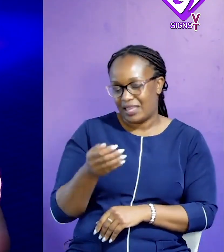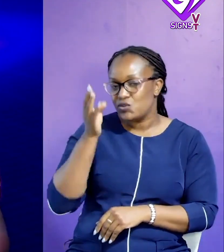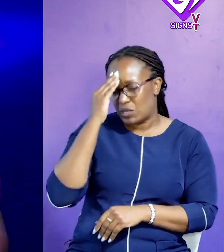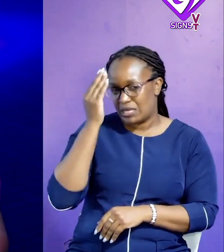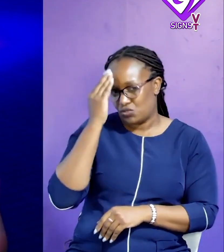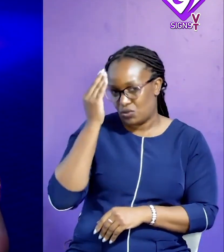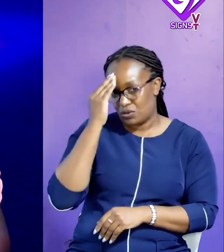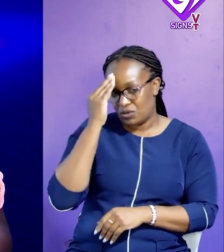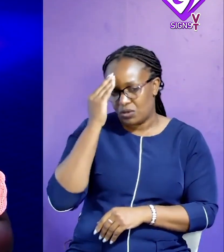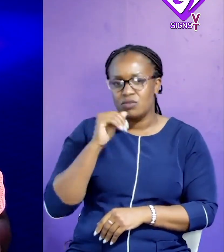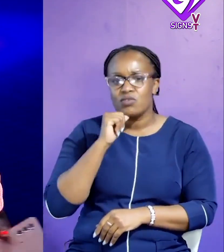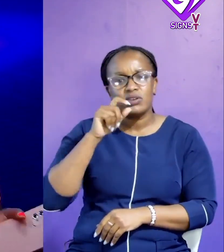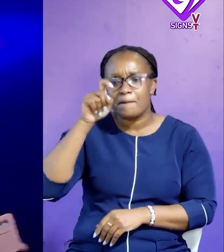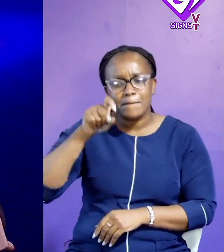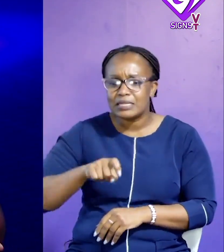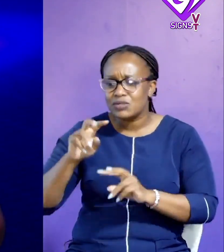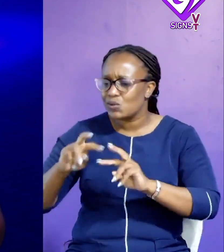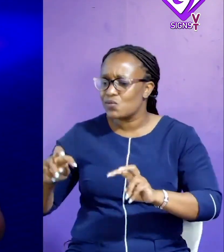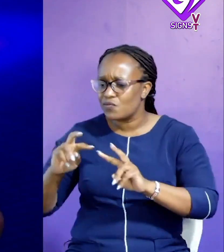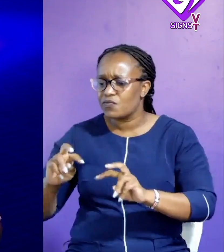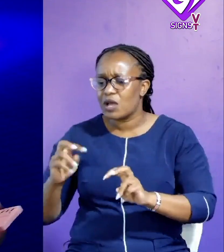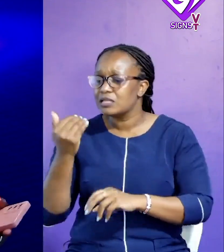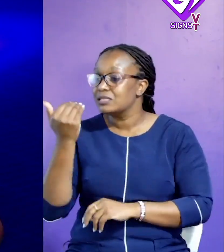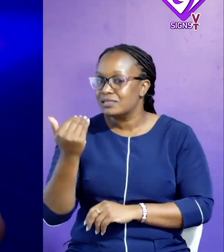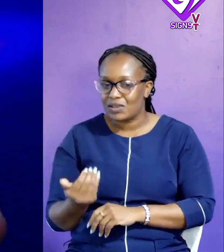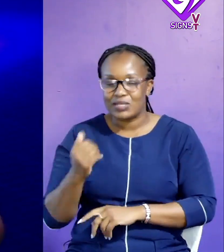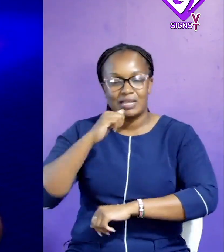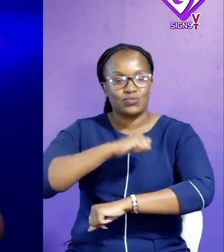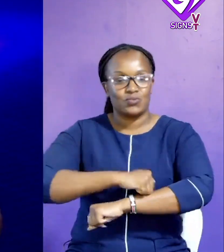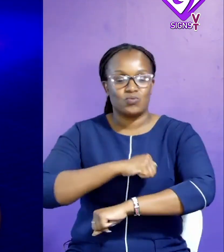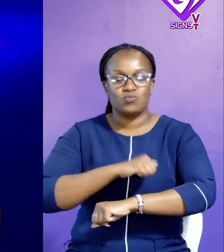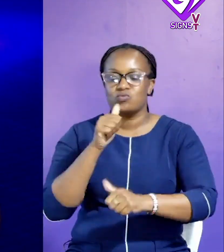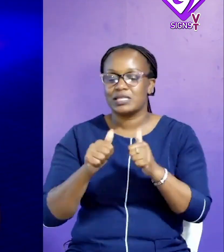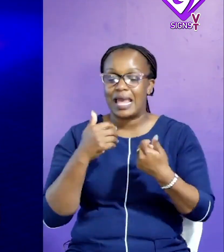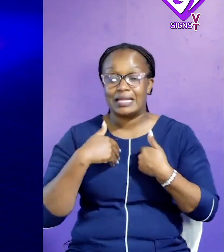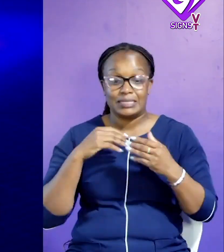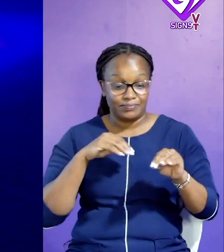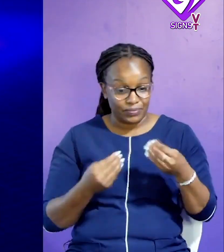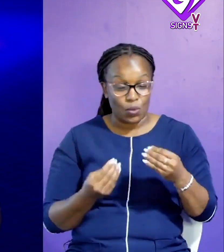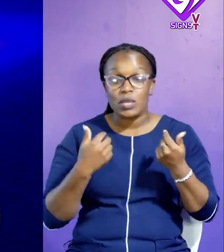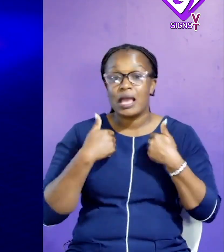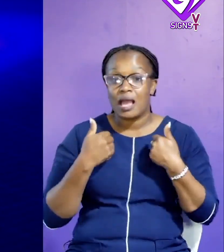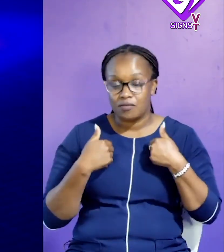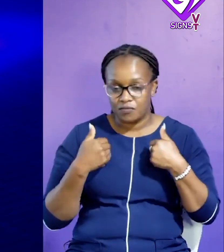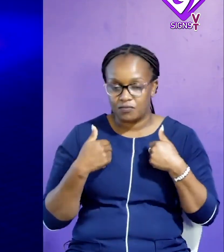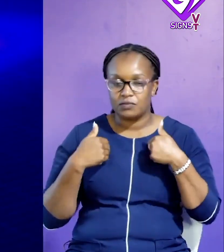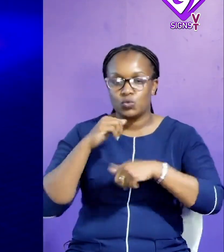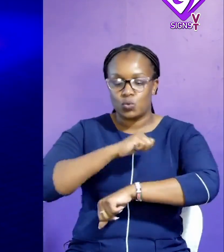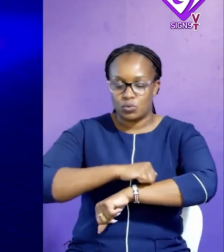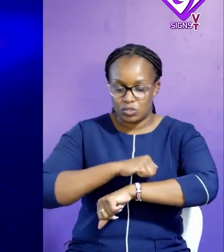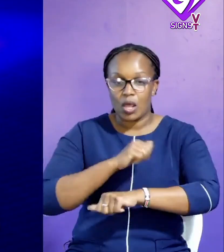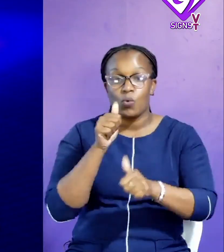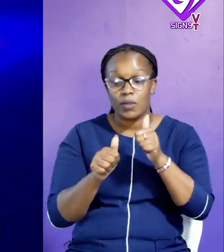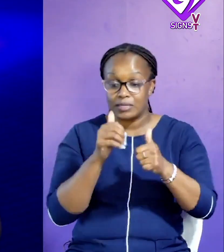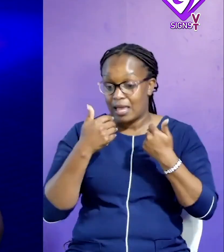umtafutie shule yenye iko na watoto tu wako na disability. We have shule ambazo zinachukua even you as a person